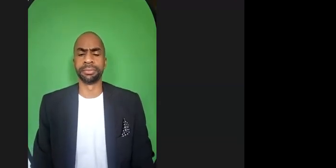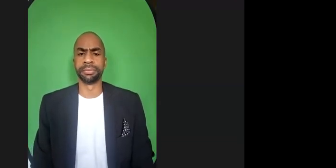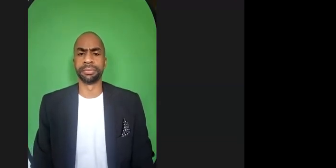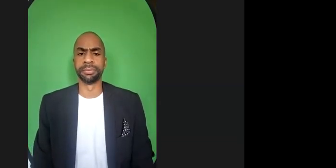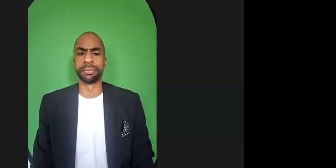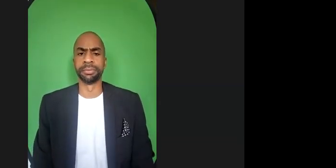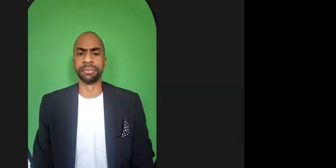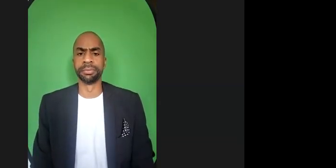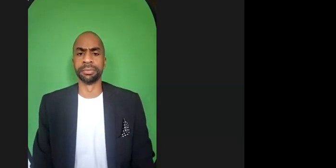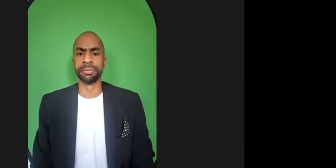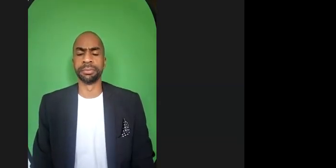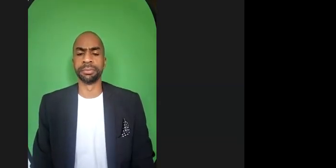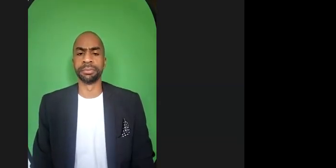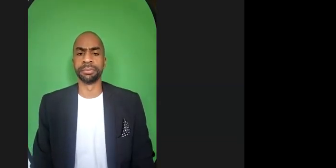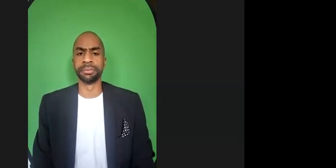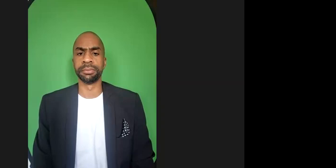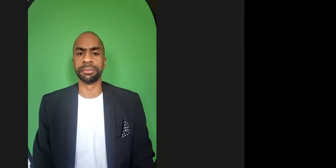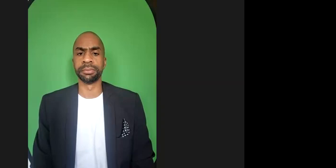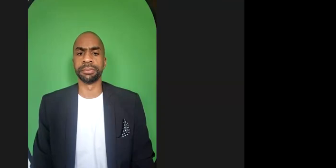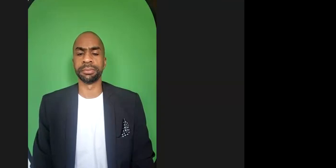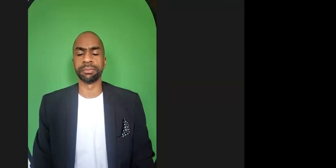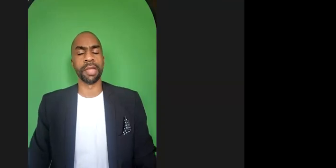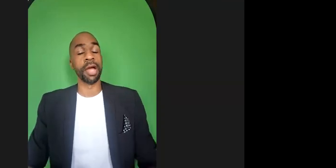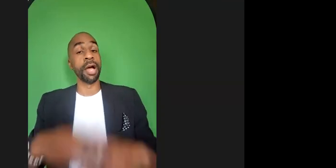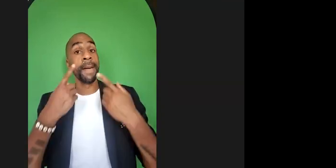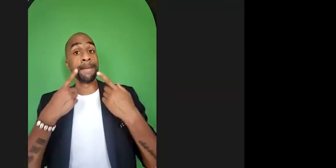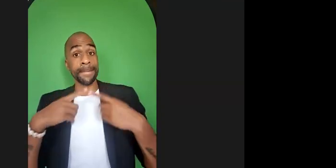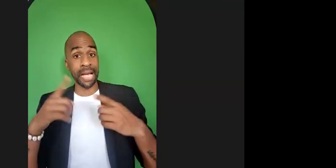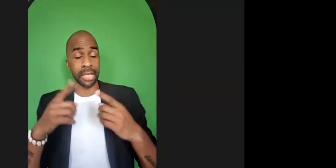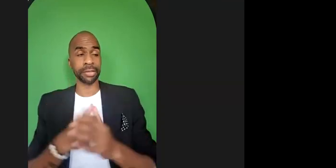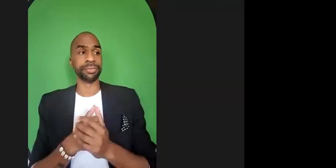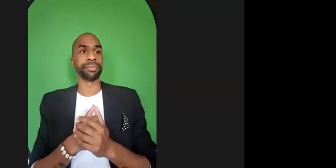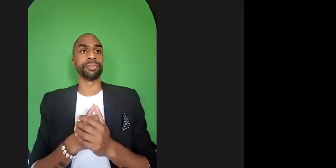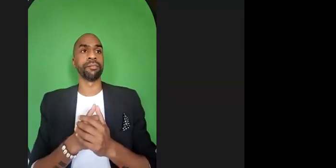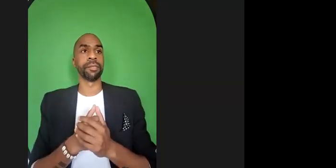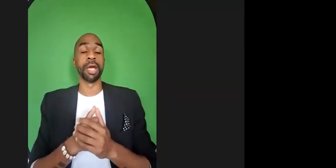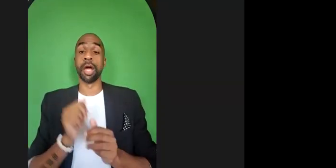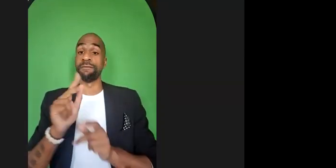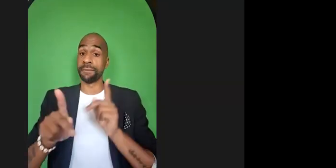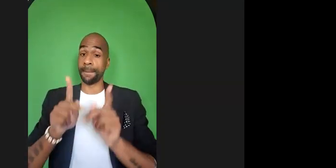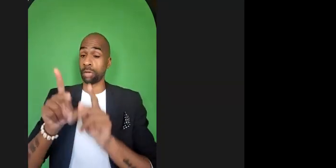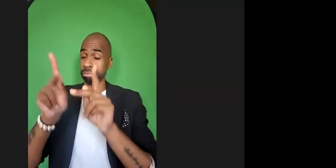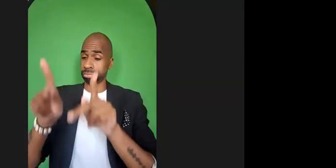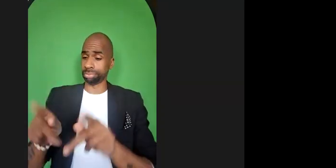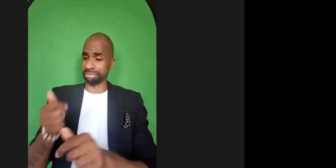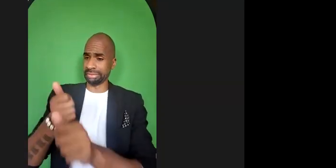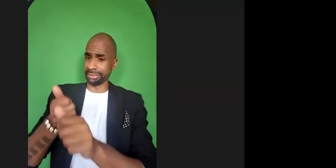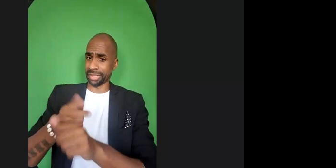And finally, I would say that, when people get to a point of needing a ventilator or invasive